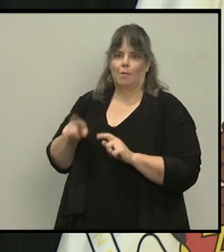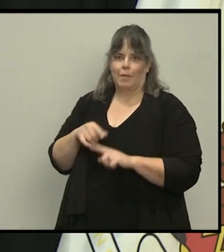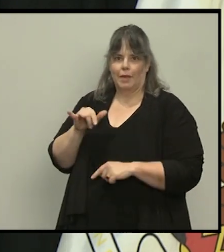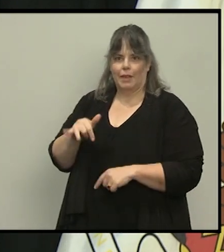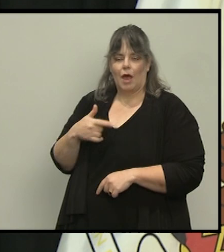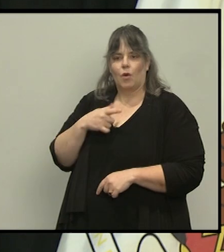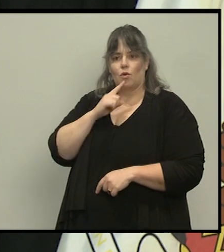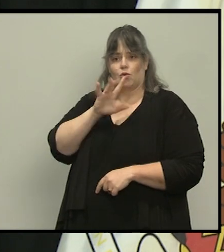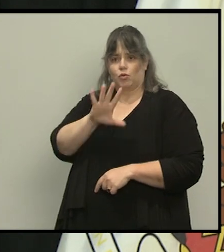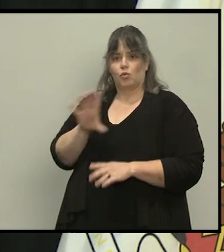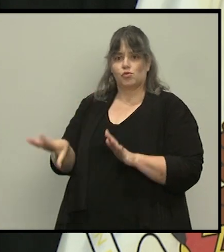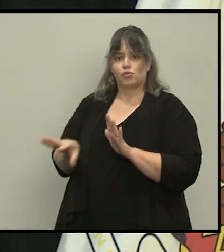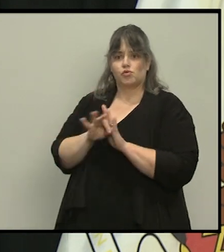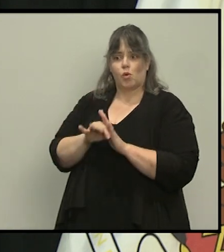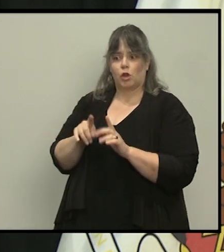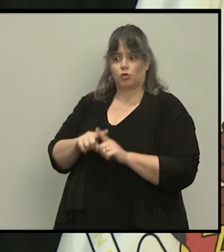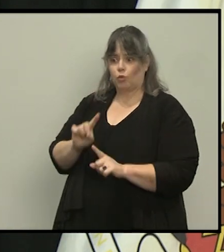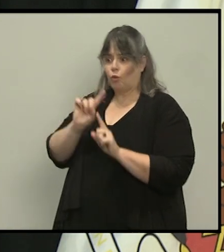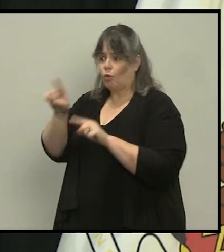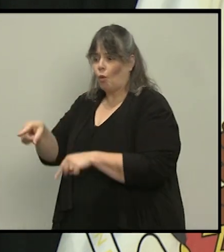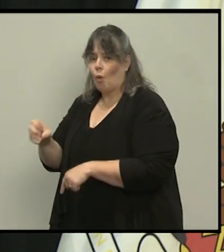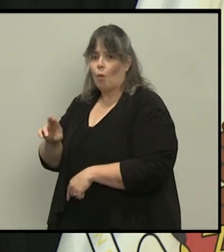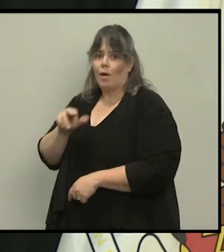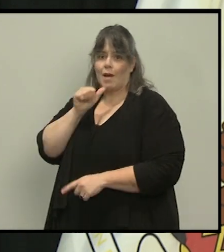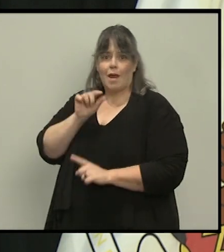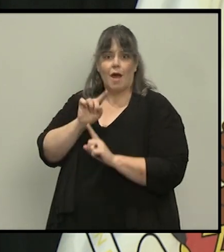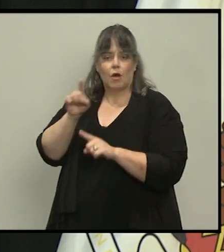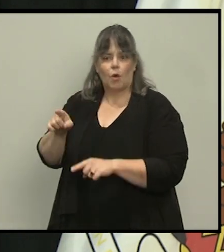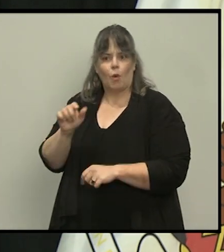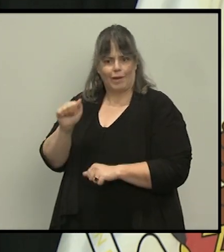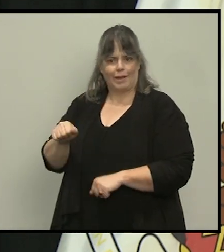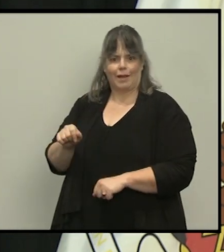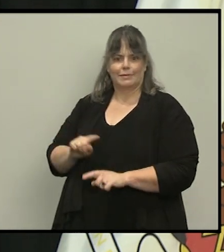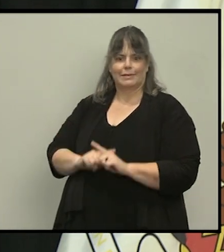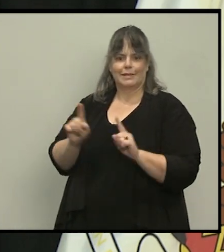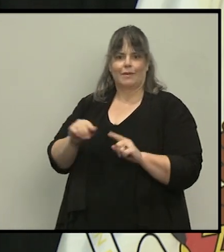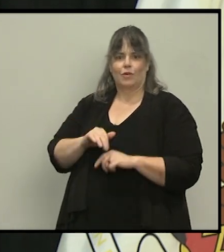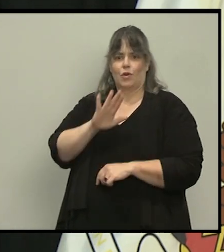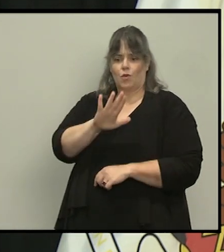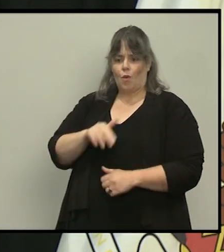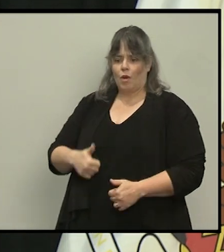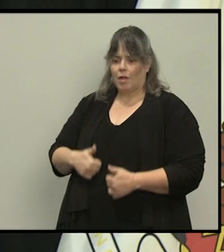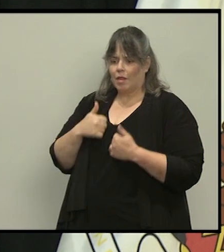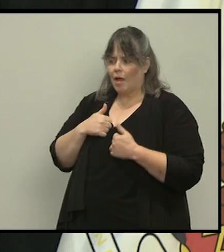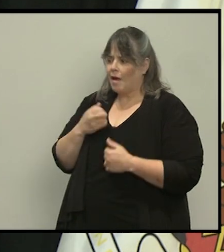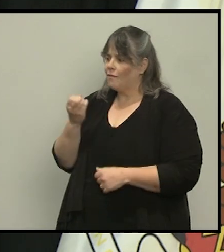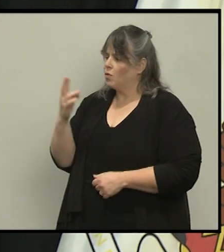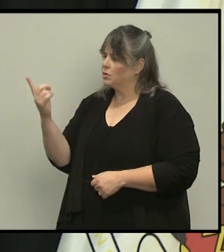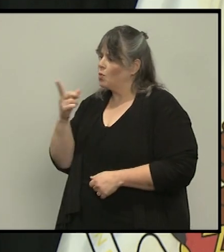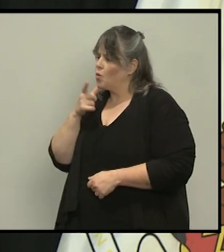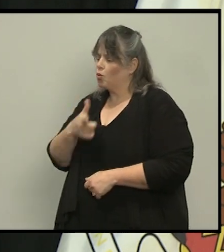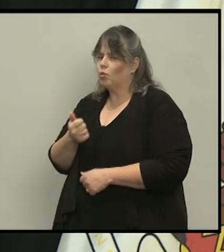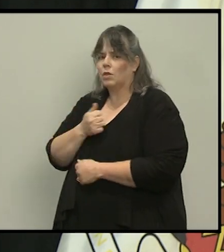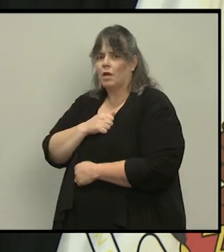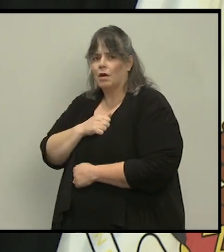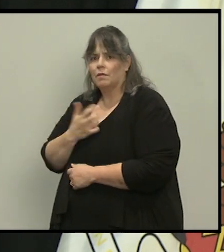to attend these type of gatherings could be the difference in your life or somebody that you love. So we ask to continue the